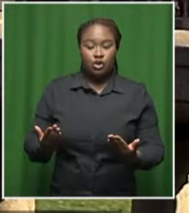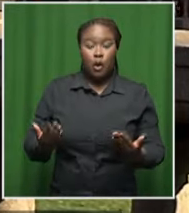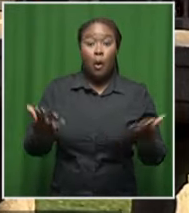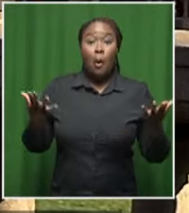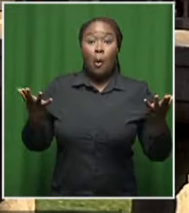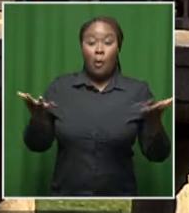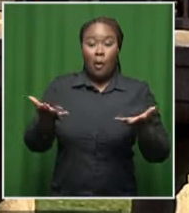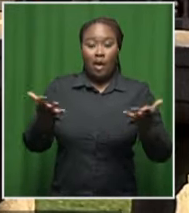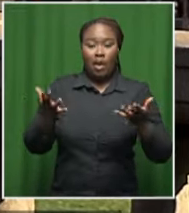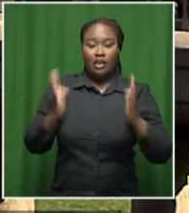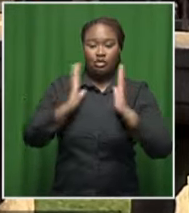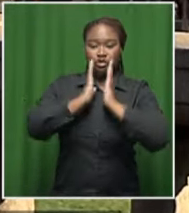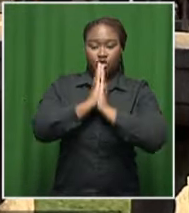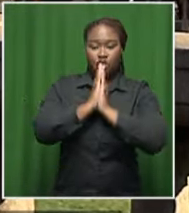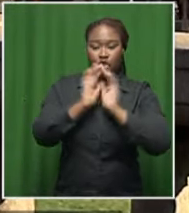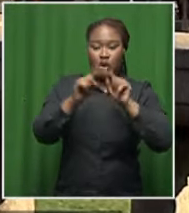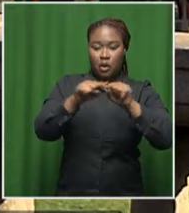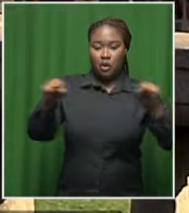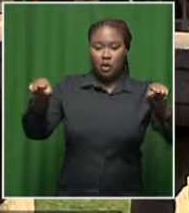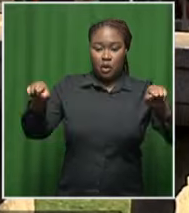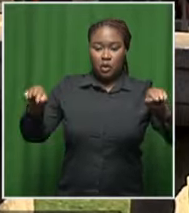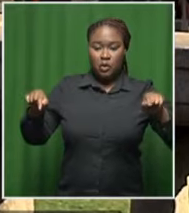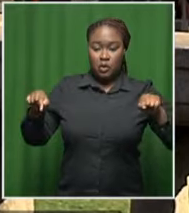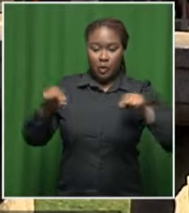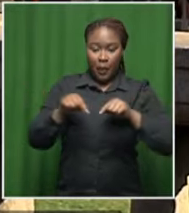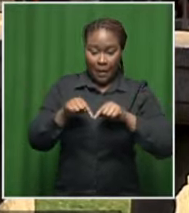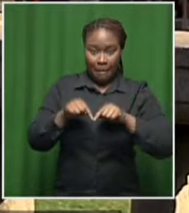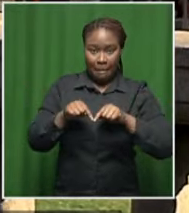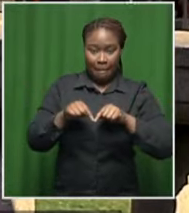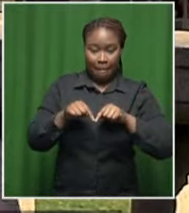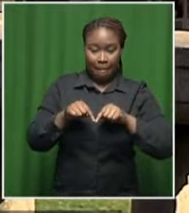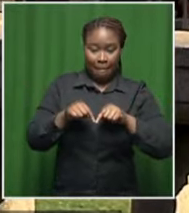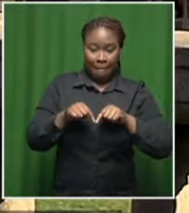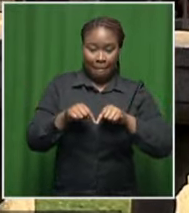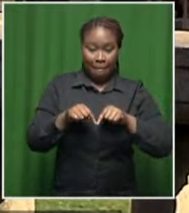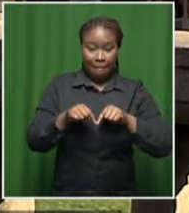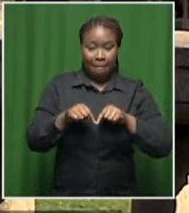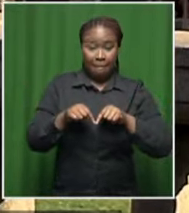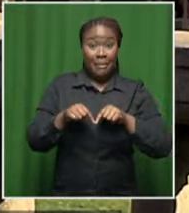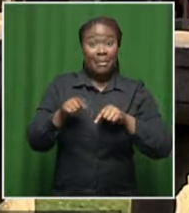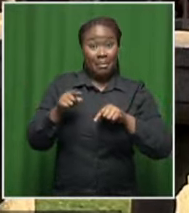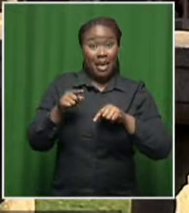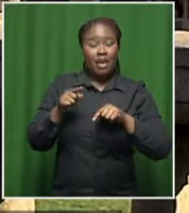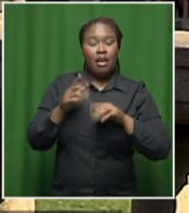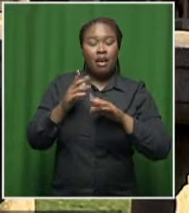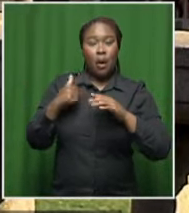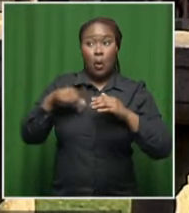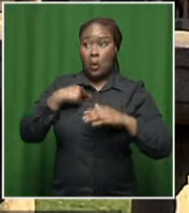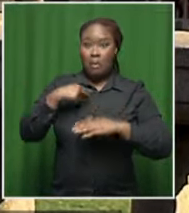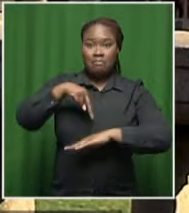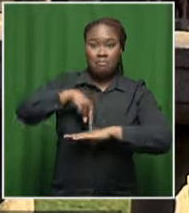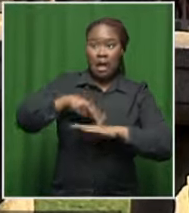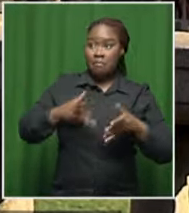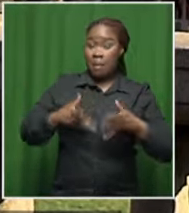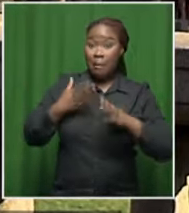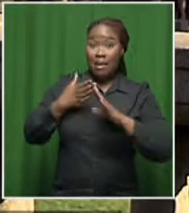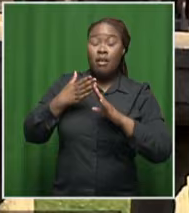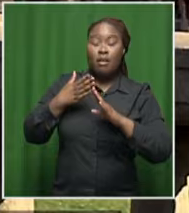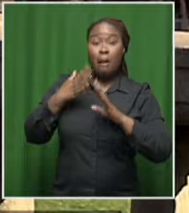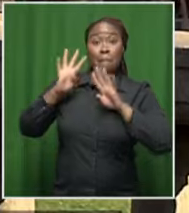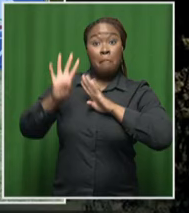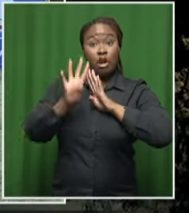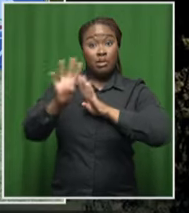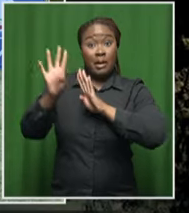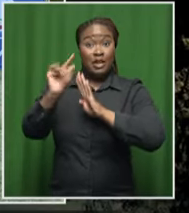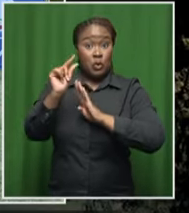Square, where we're standing just before the march procession itself is anticipated